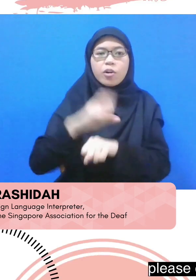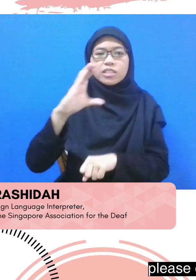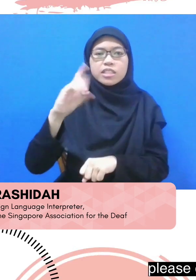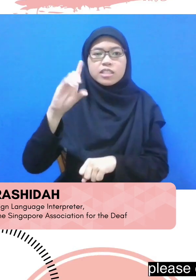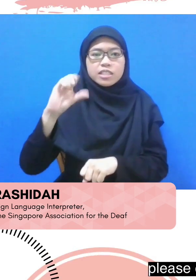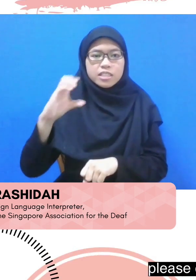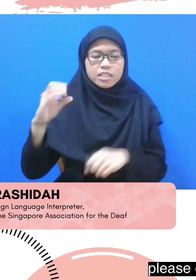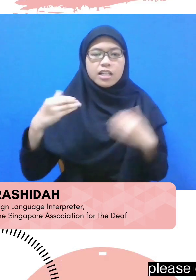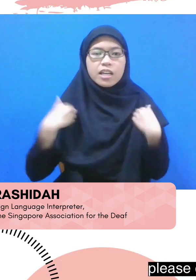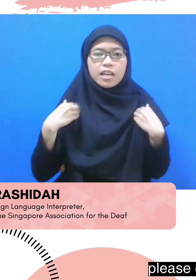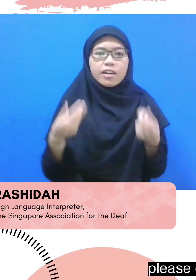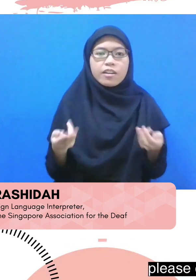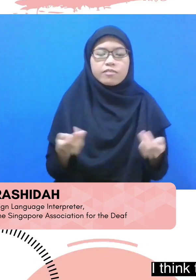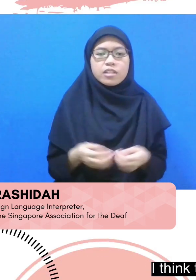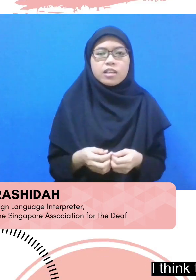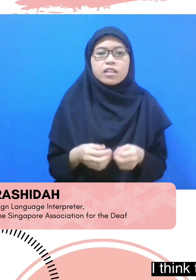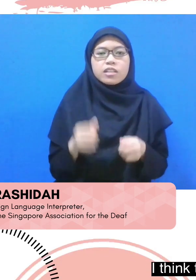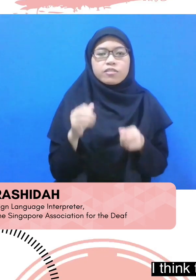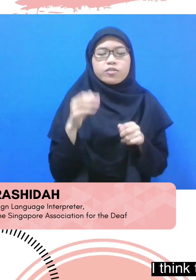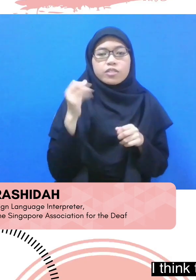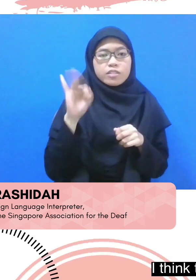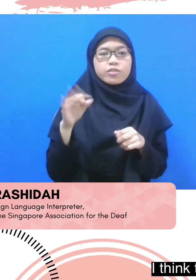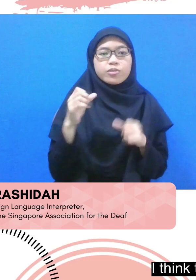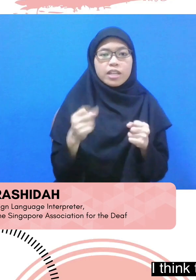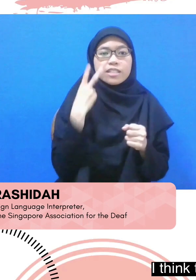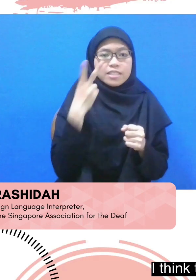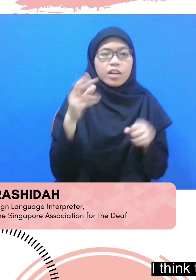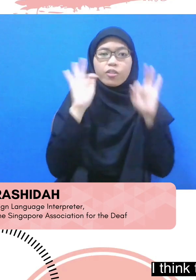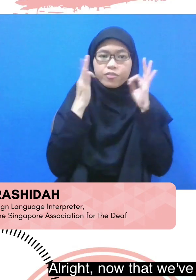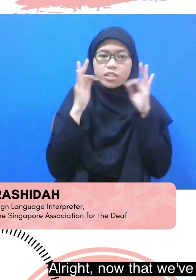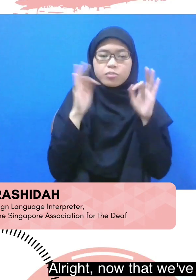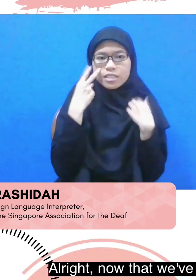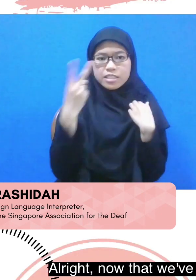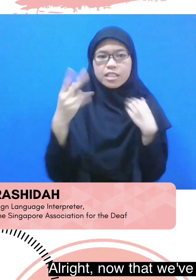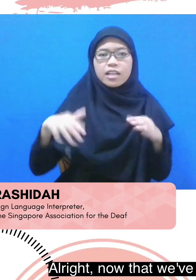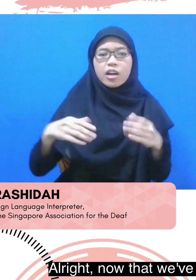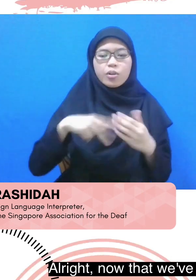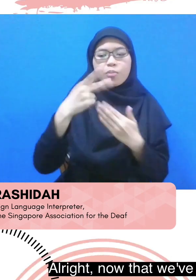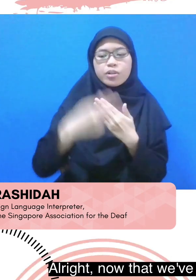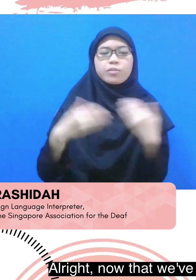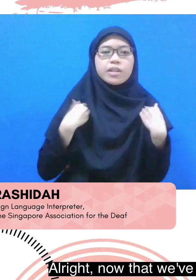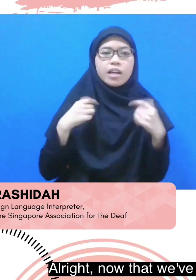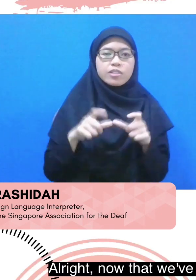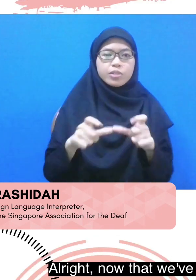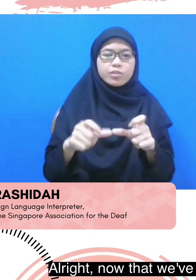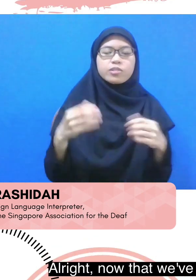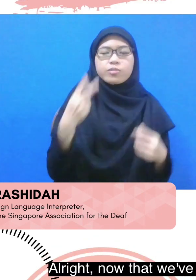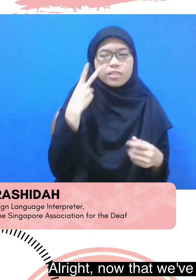look at the programs that we run. I think you'll find them very meaningful. All right. Now that we've gotten